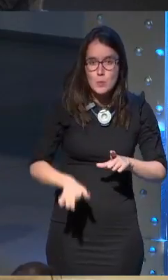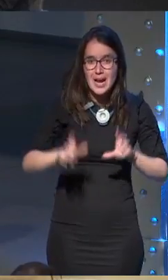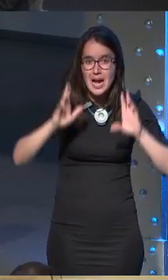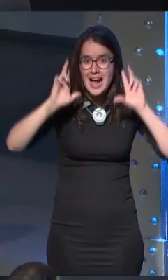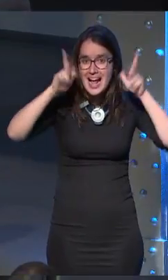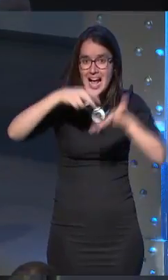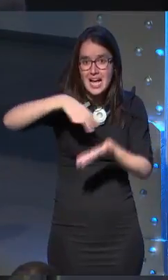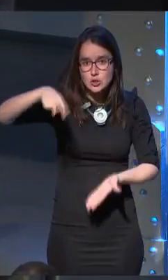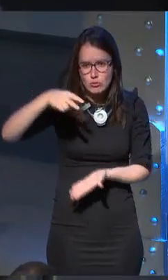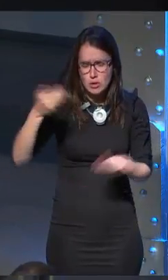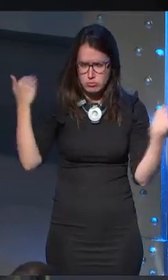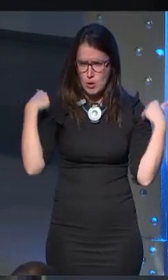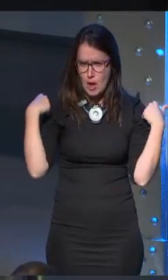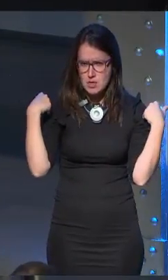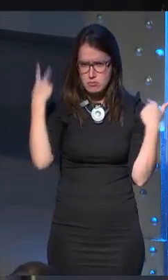part of it.